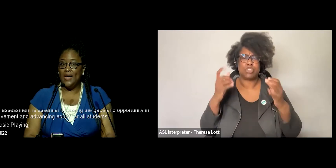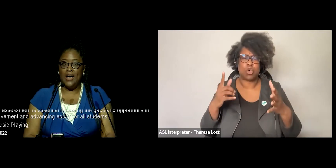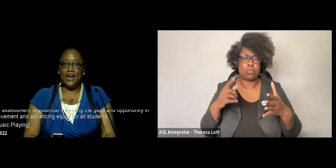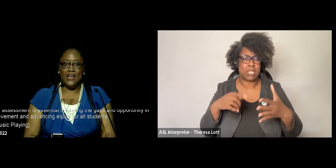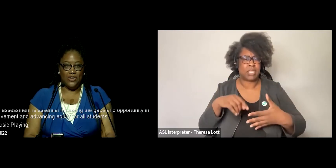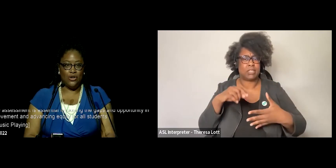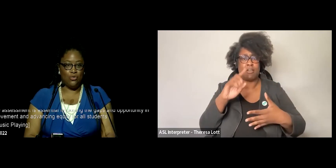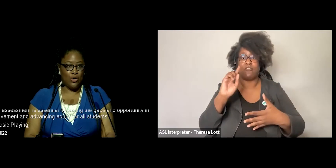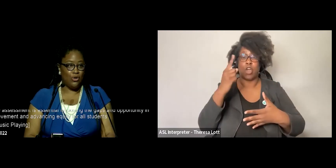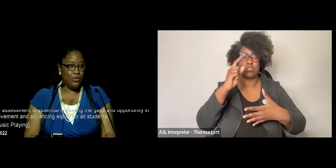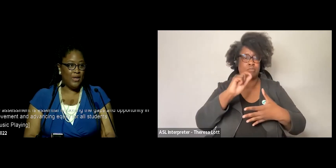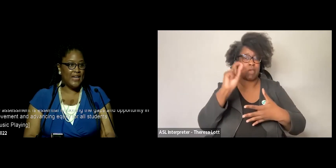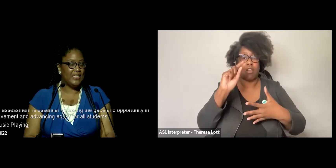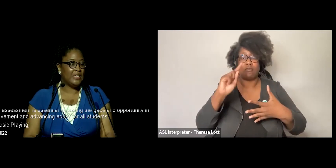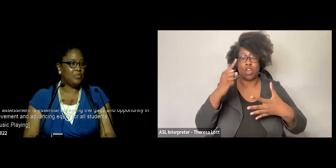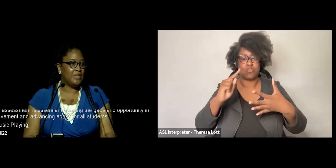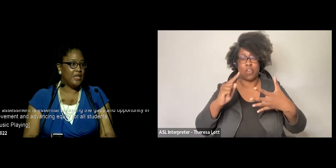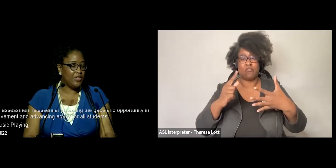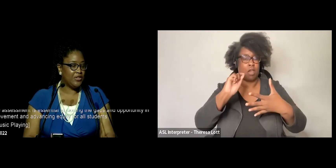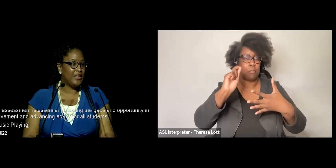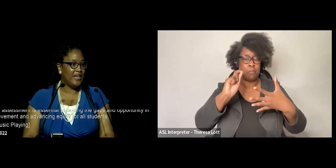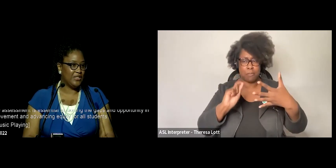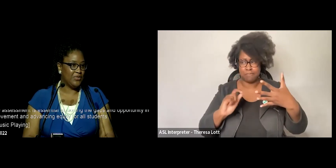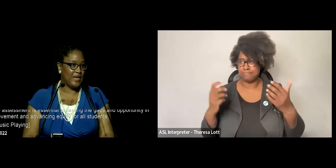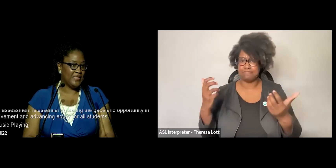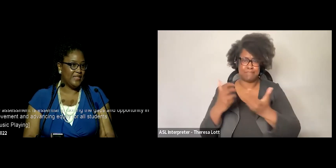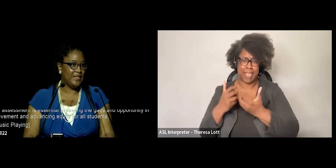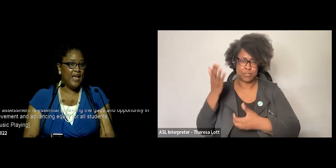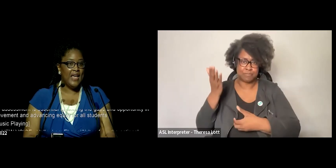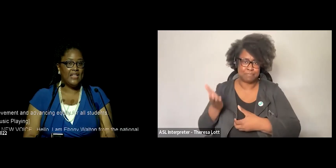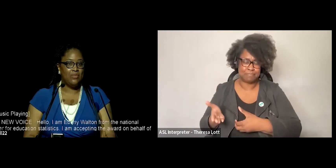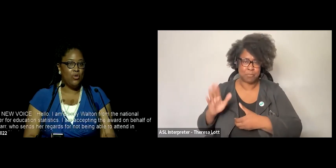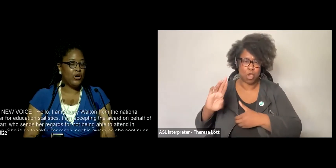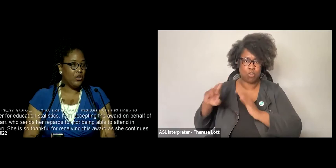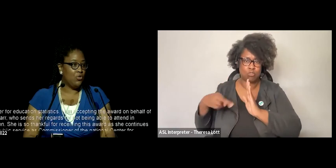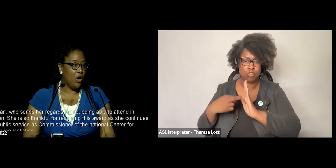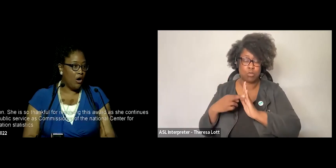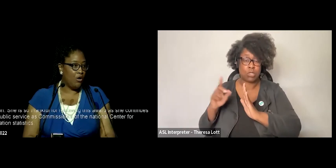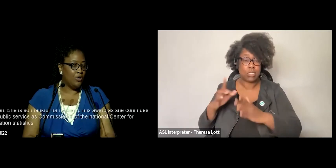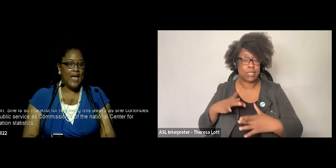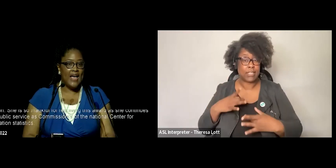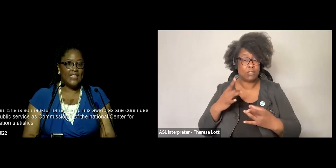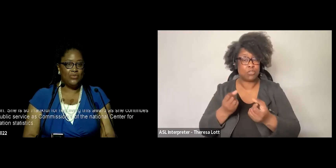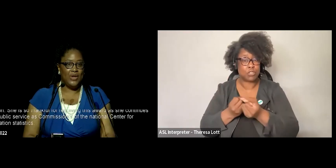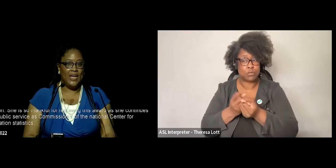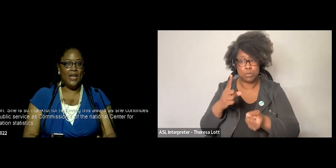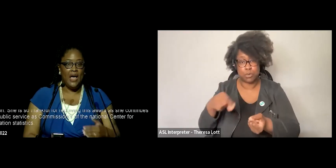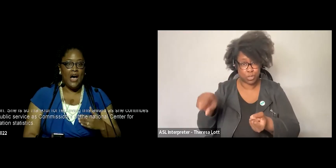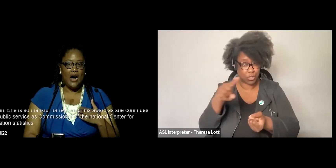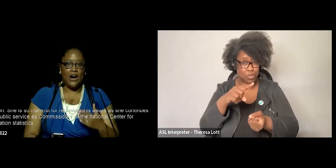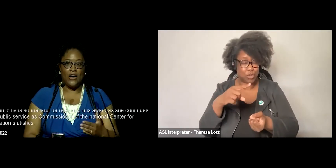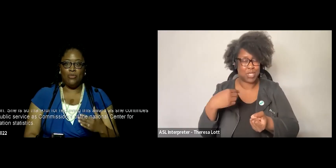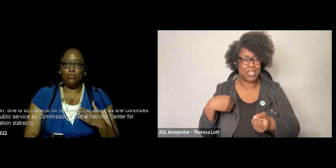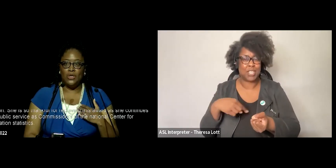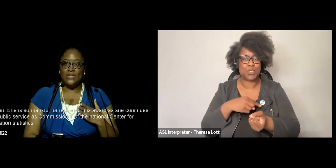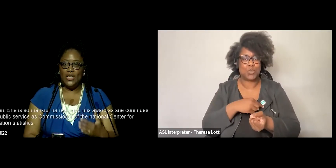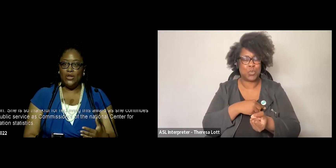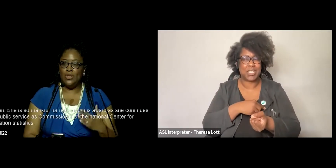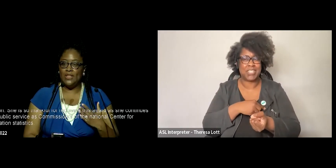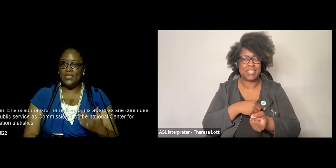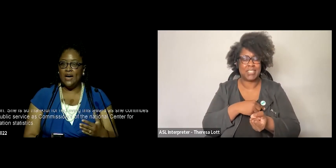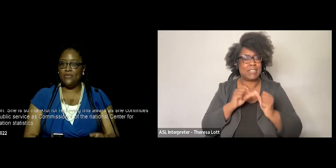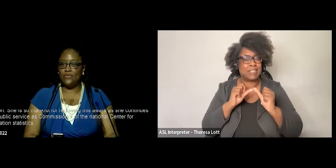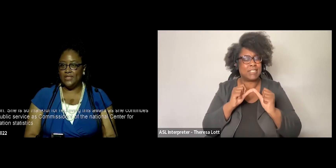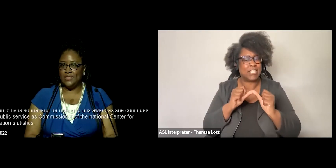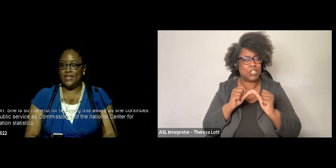first in her role, and she is particularly interested in supporting you all as we are